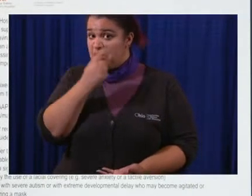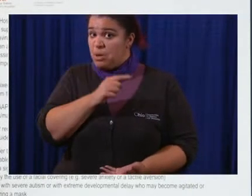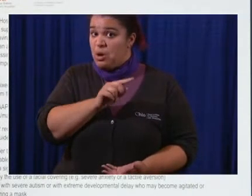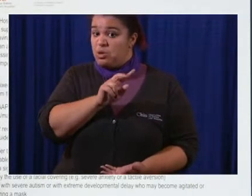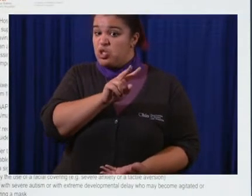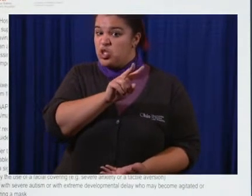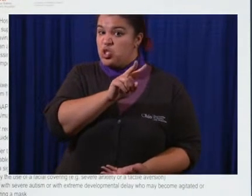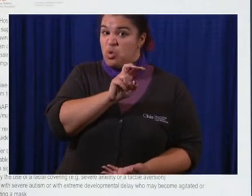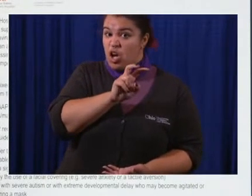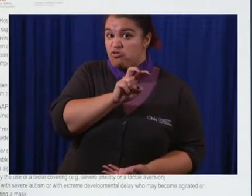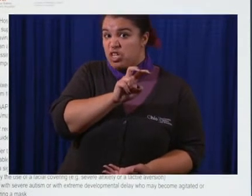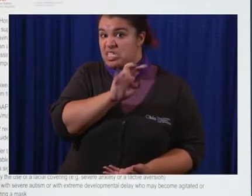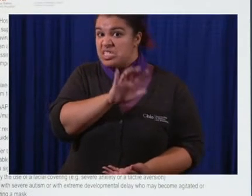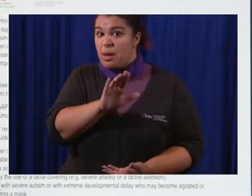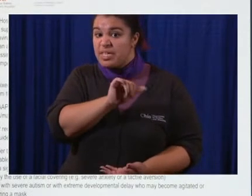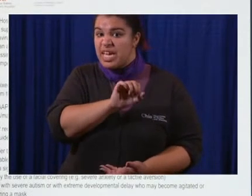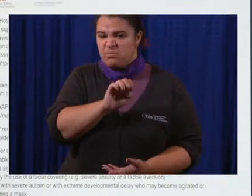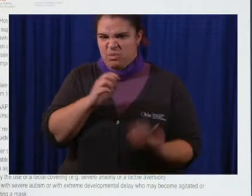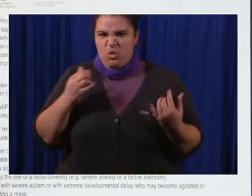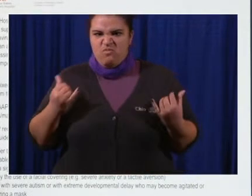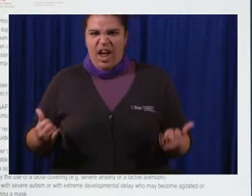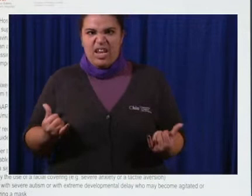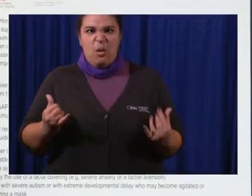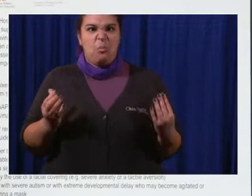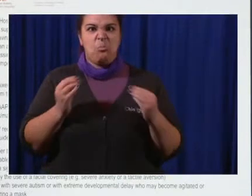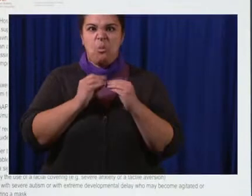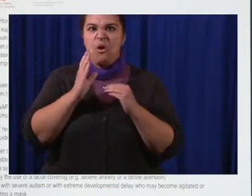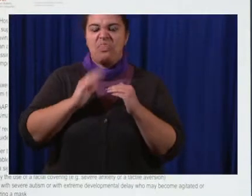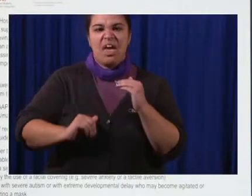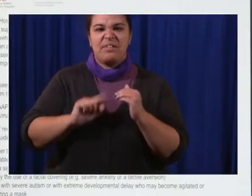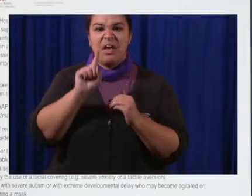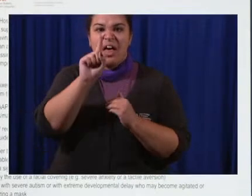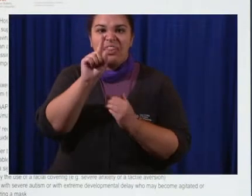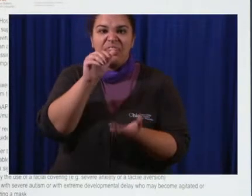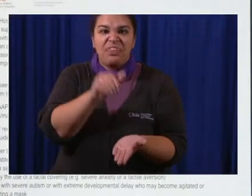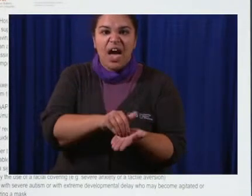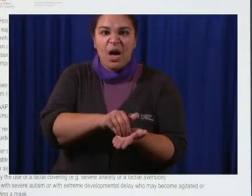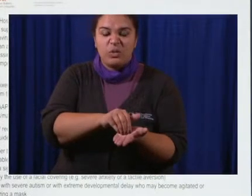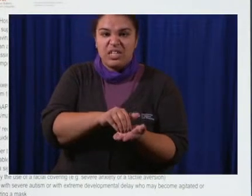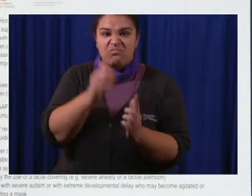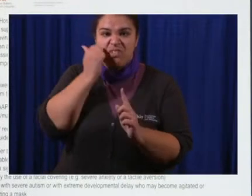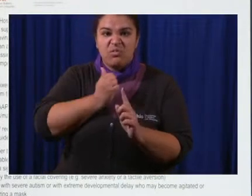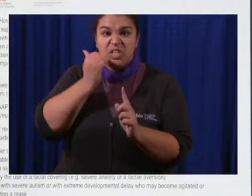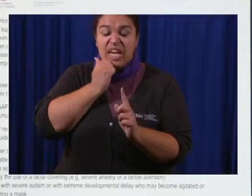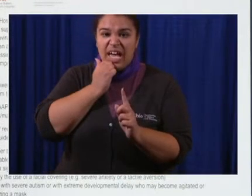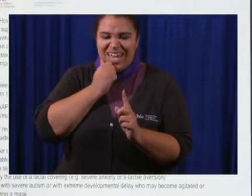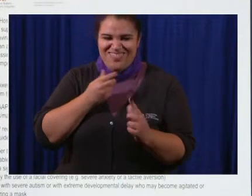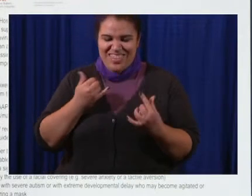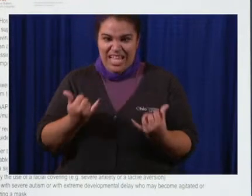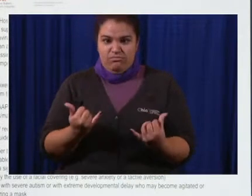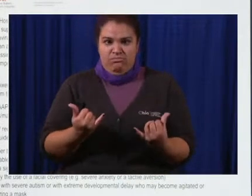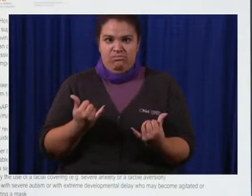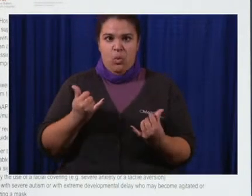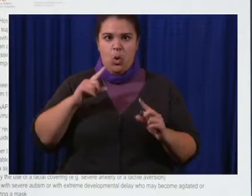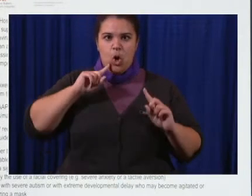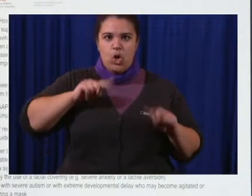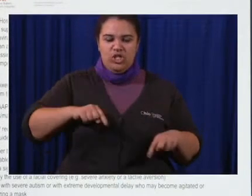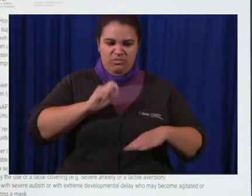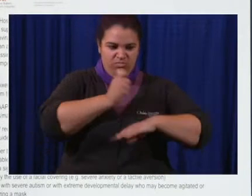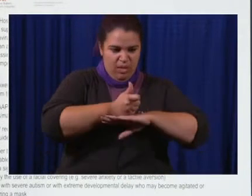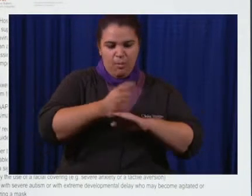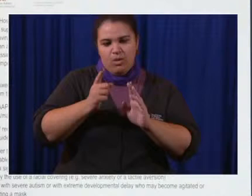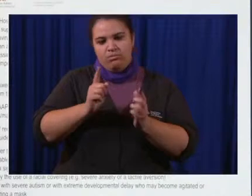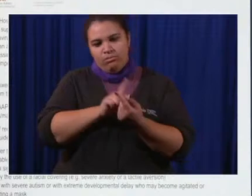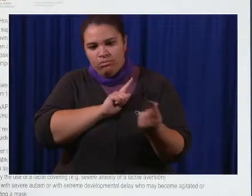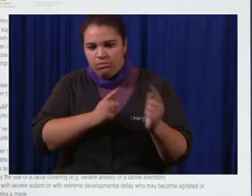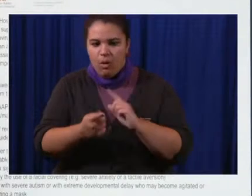well over 1,000 in just months with the current orders we have in place? And do you feel that same urgency to get a hold of the